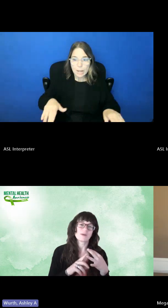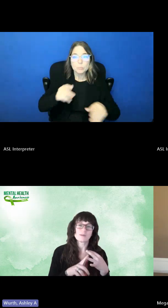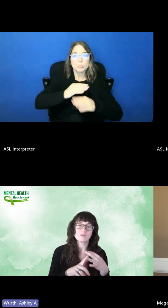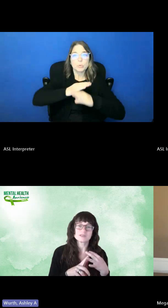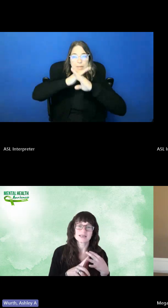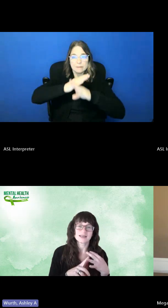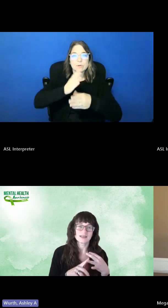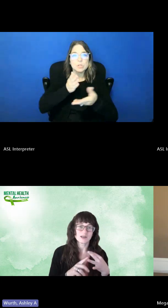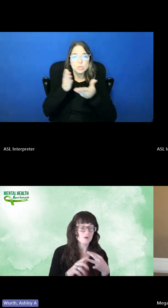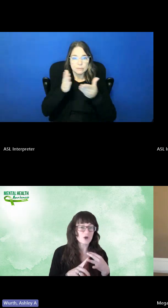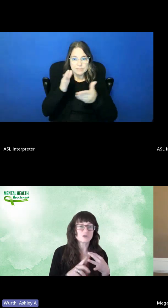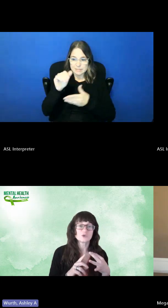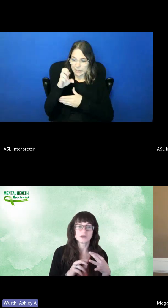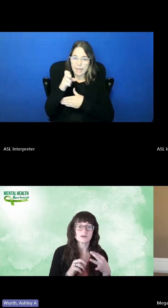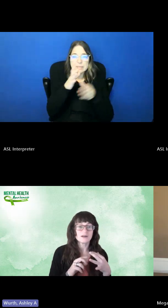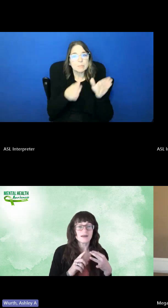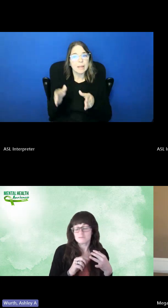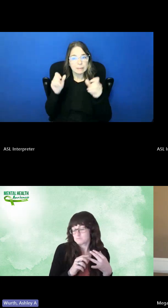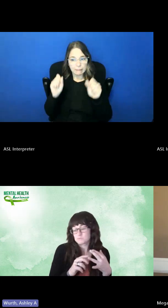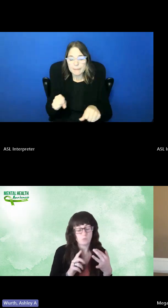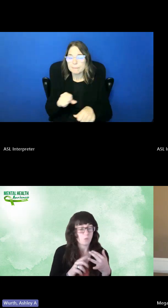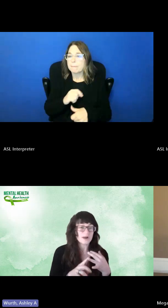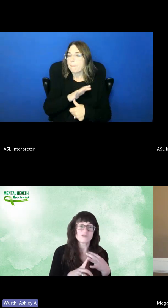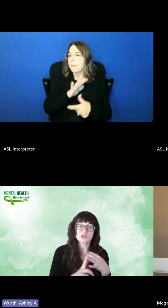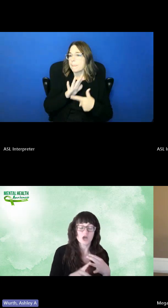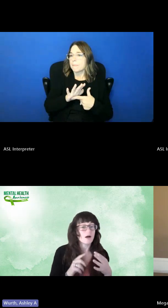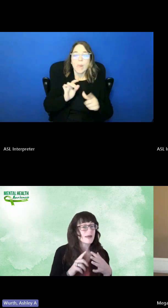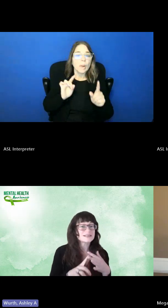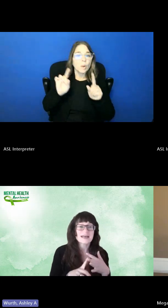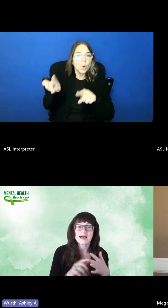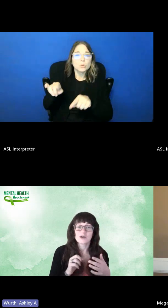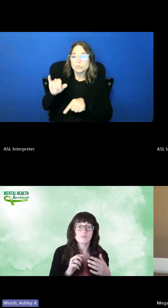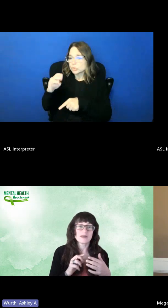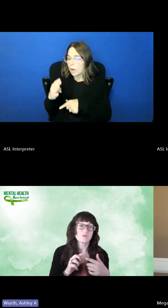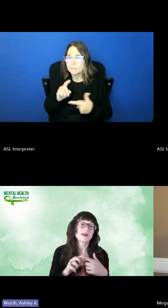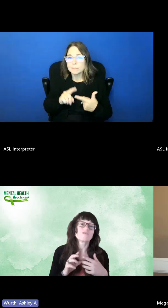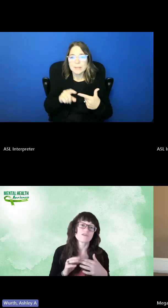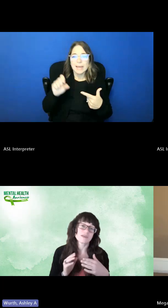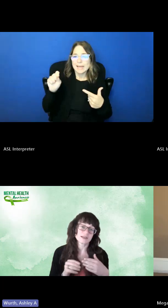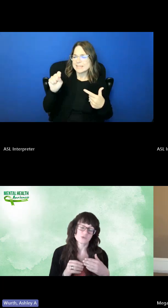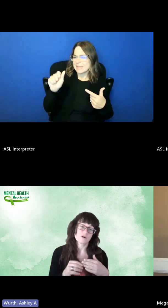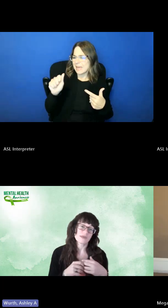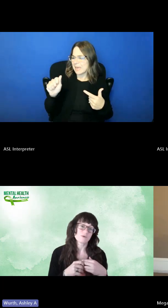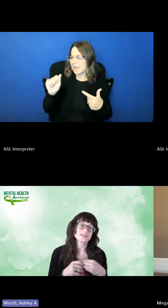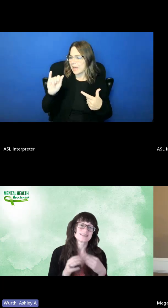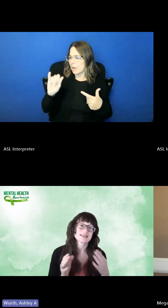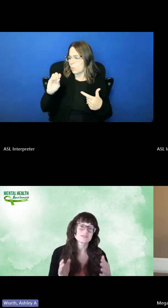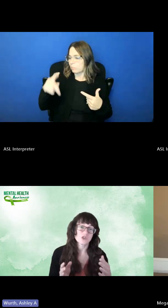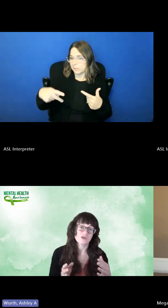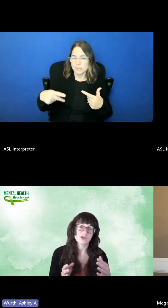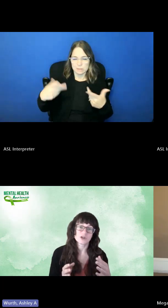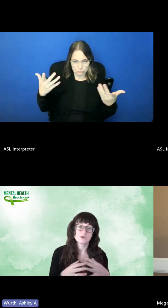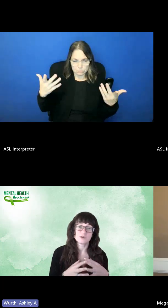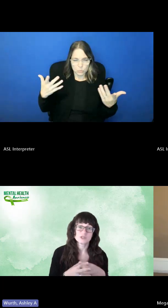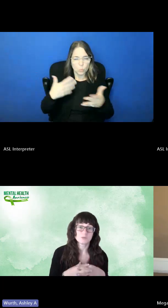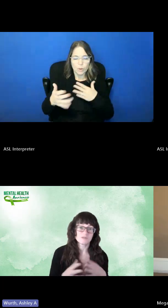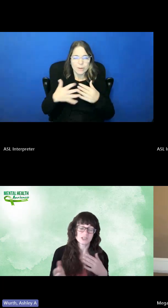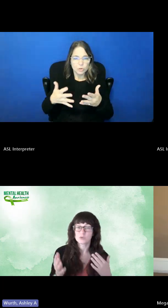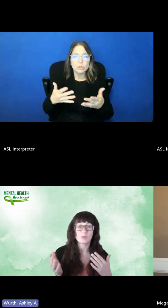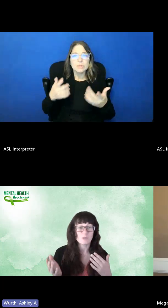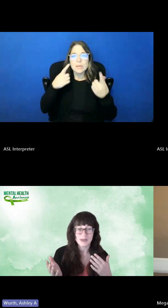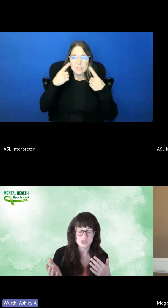plan. They were able to, go to a whatever job, SAIOP, whatever the things were. They were